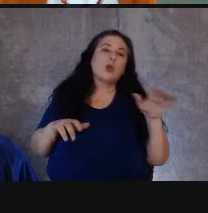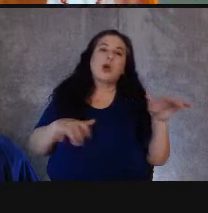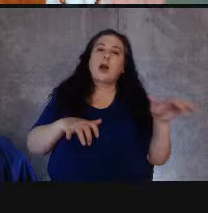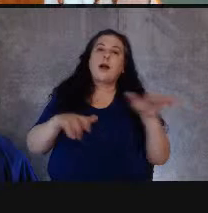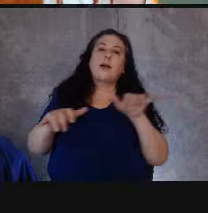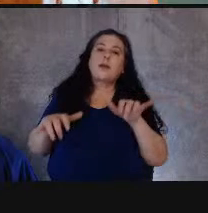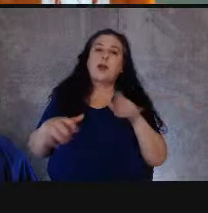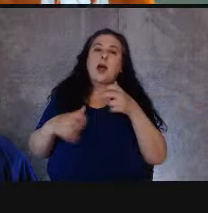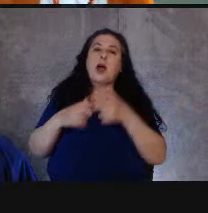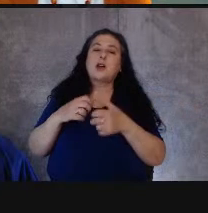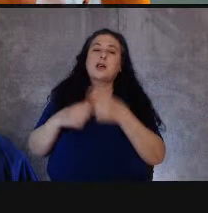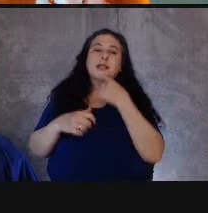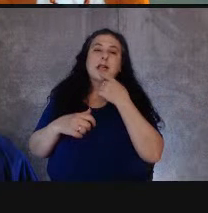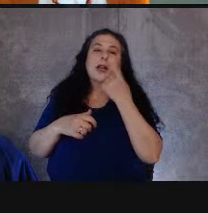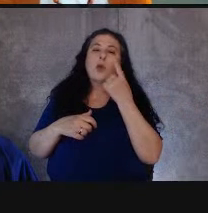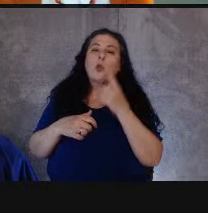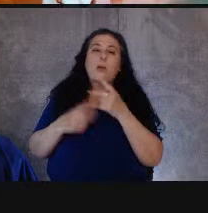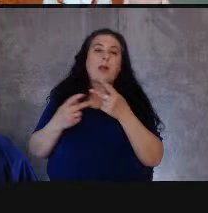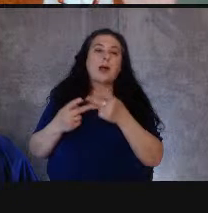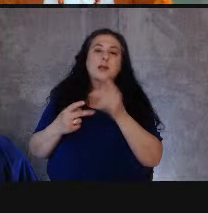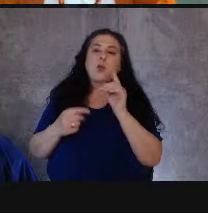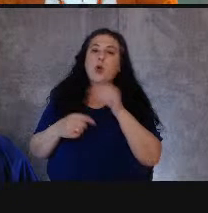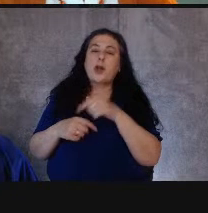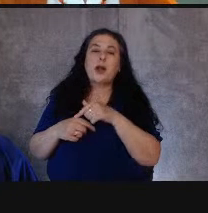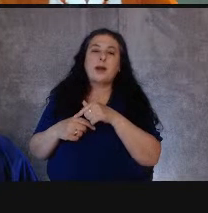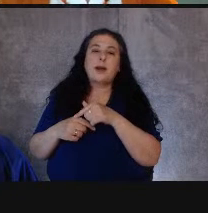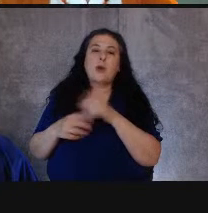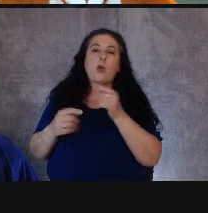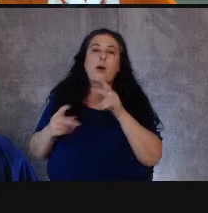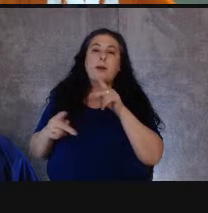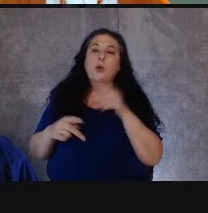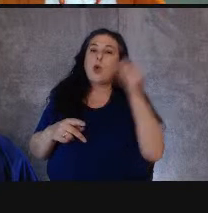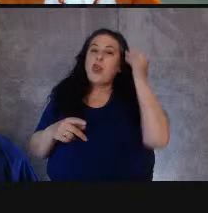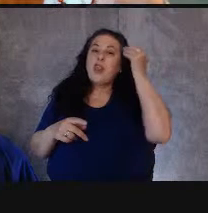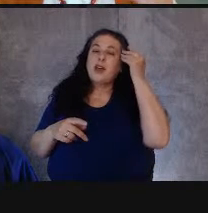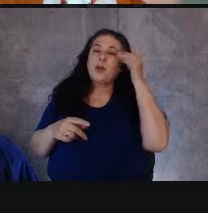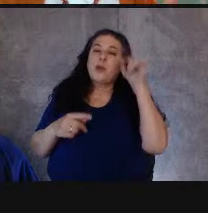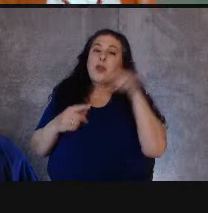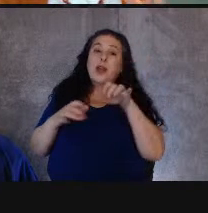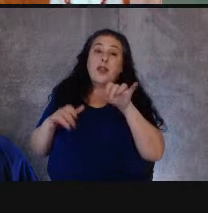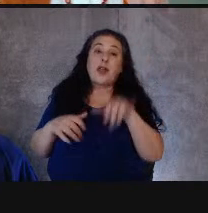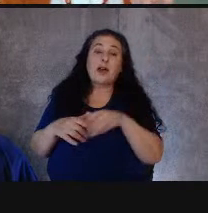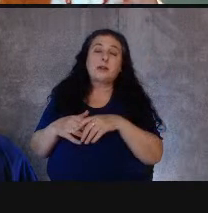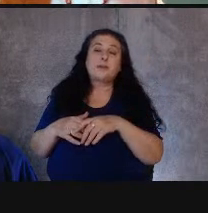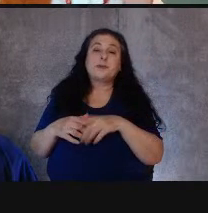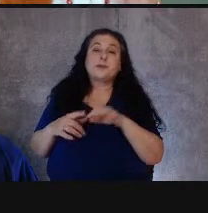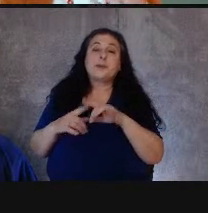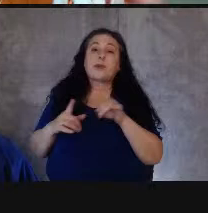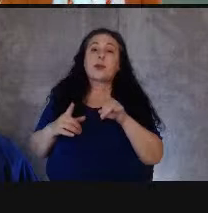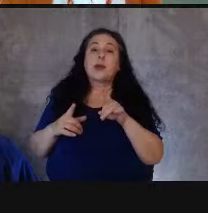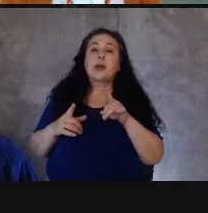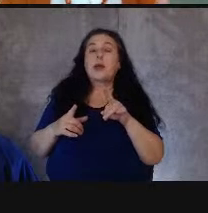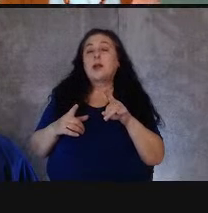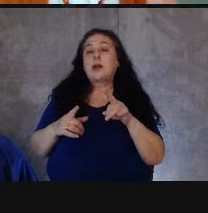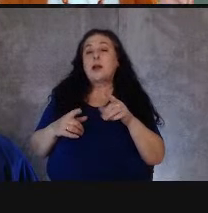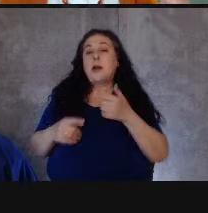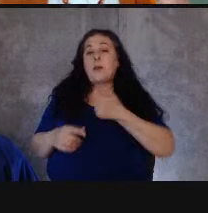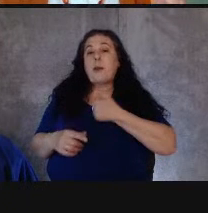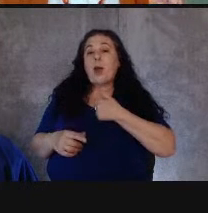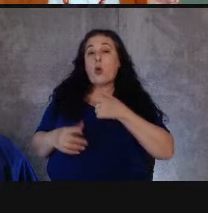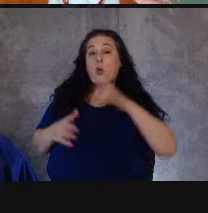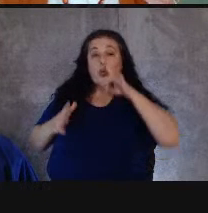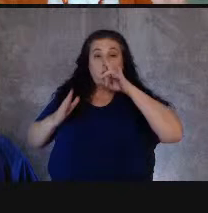hard to say in any one place at any one time what people were thinking when they did this. But in my own